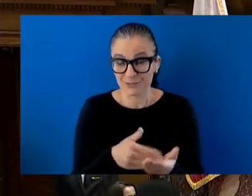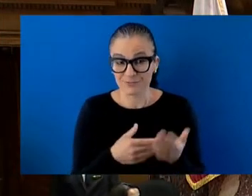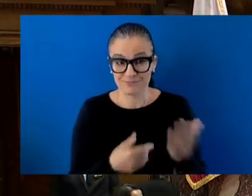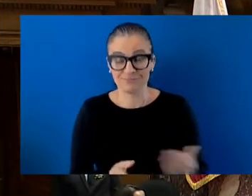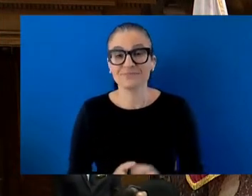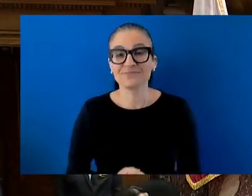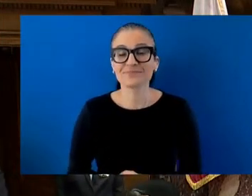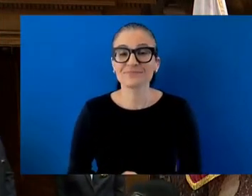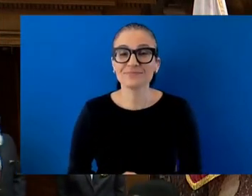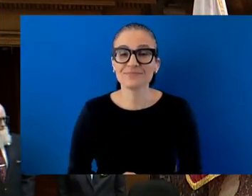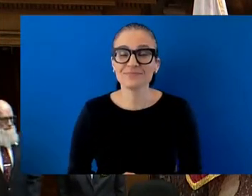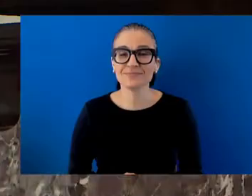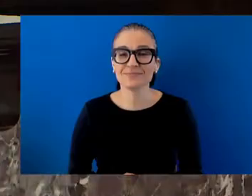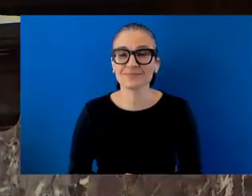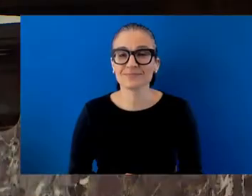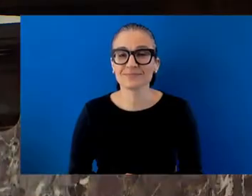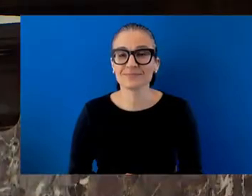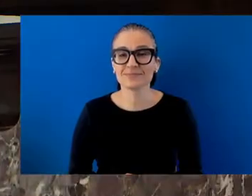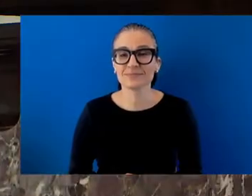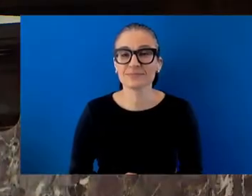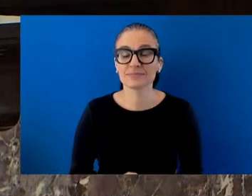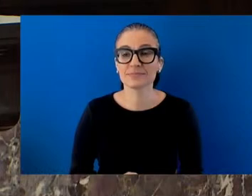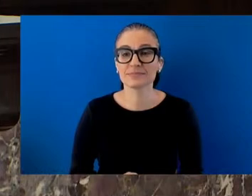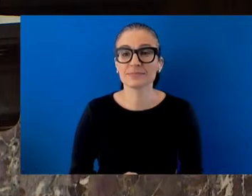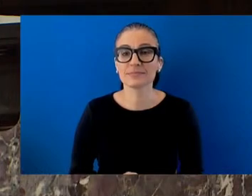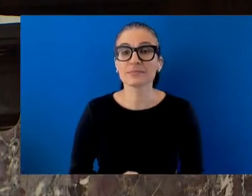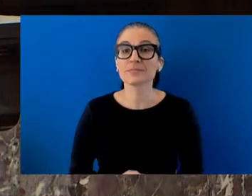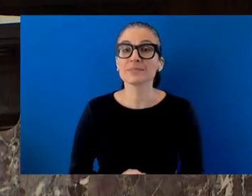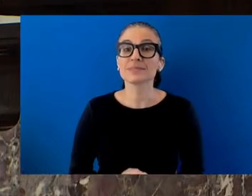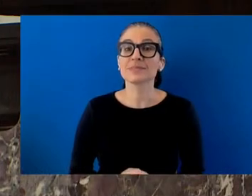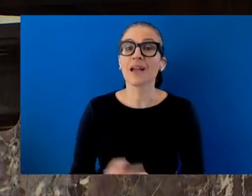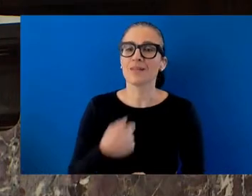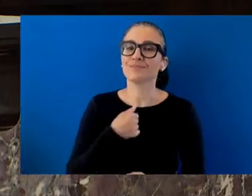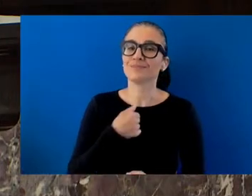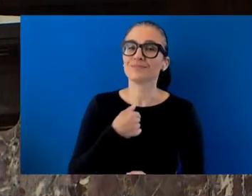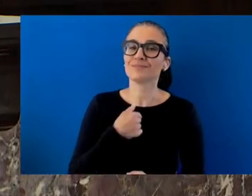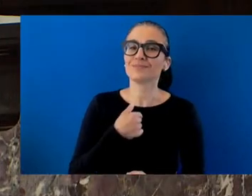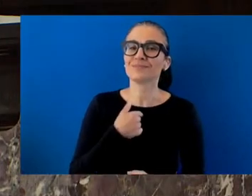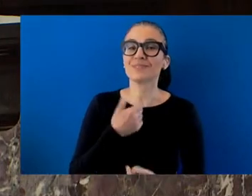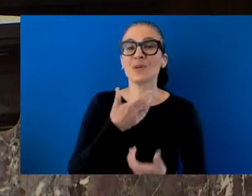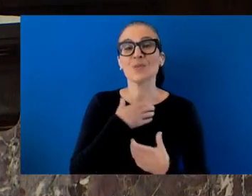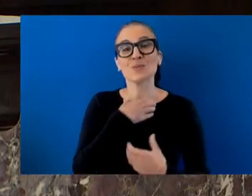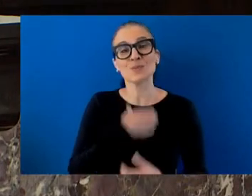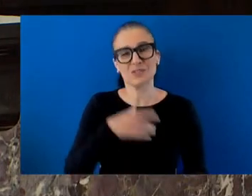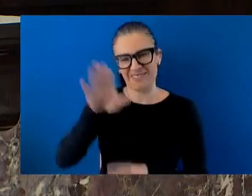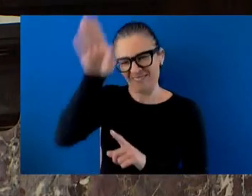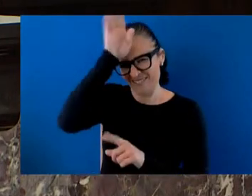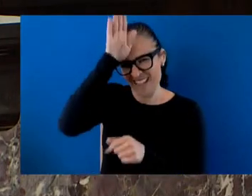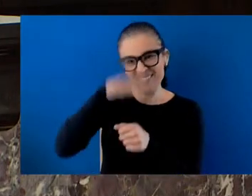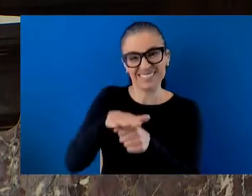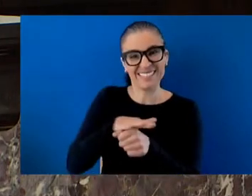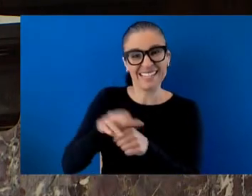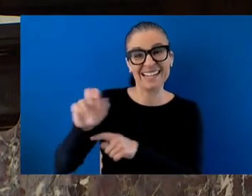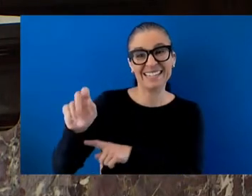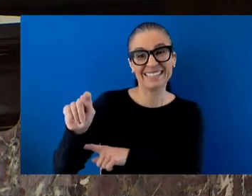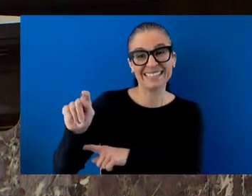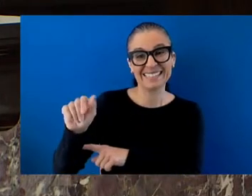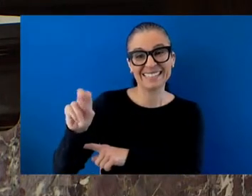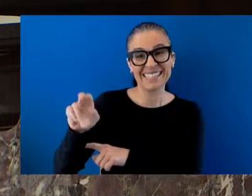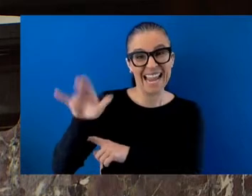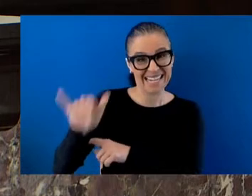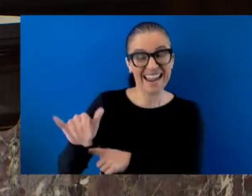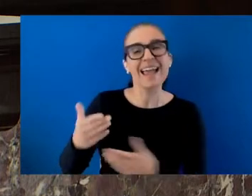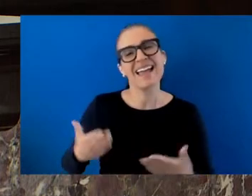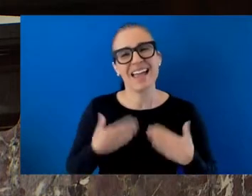10 years later a Richmond firefighter a happy birthday. And I do believe she has requested for a birthday wish a 24-hour shift. So I'm asking all the